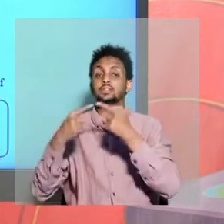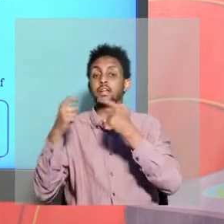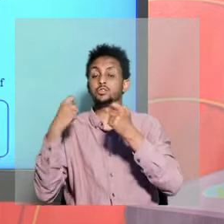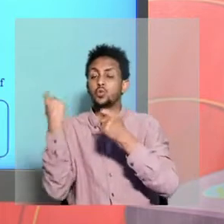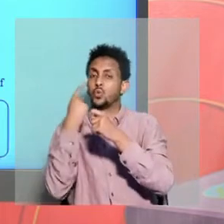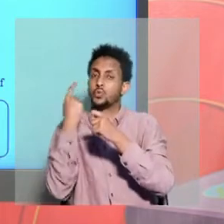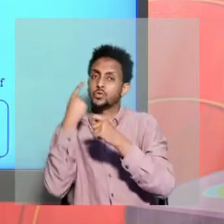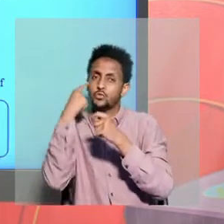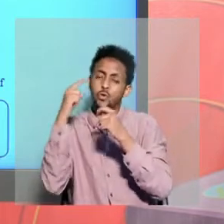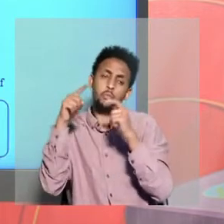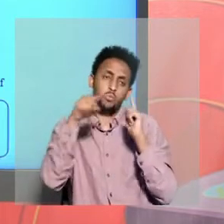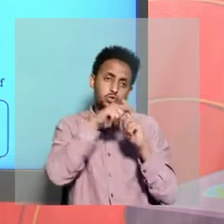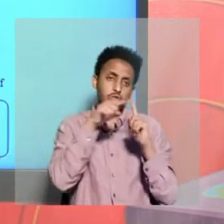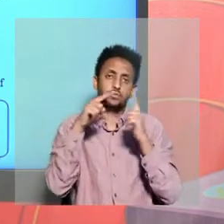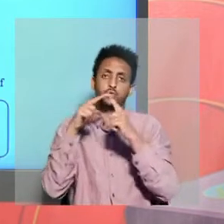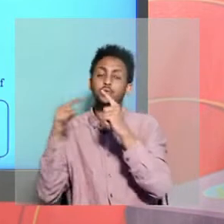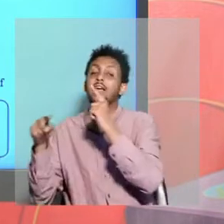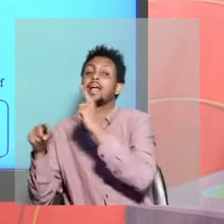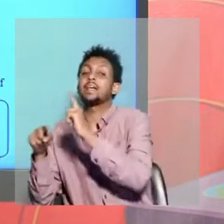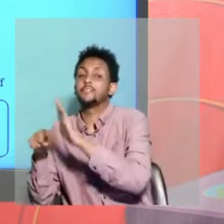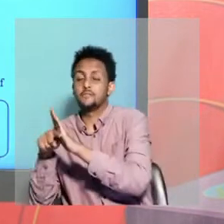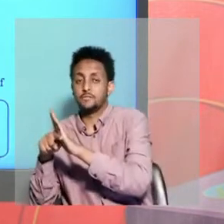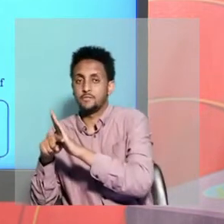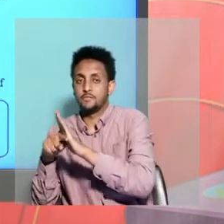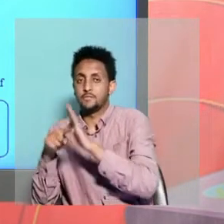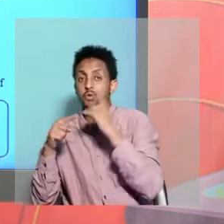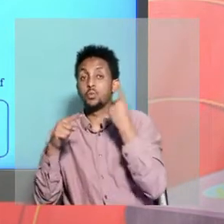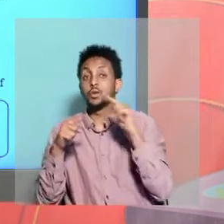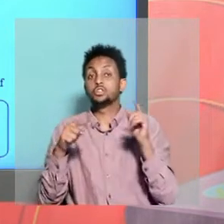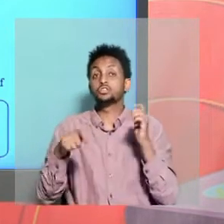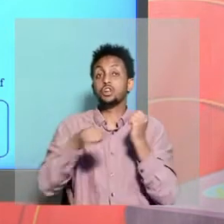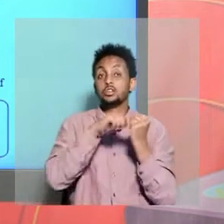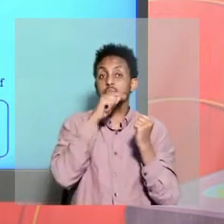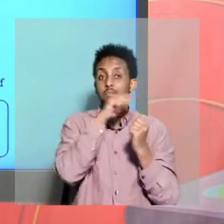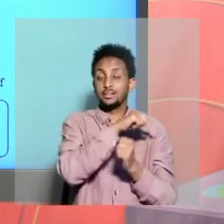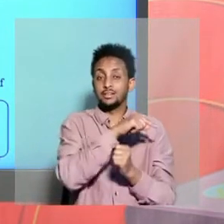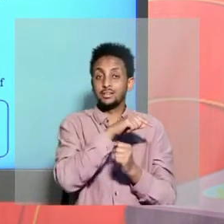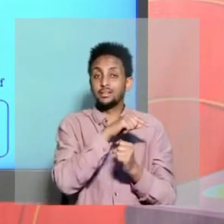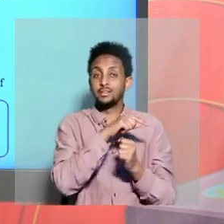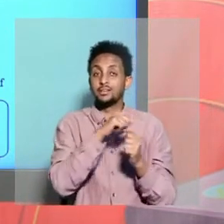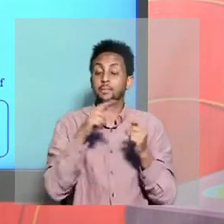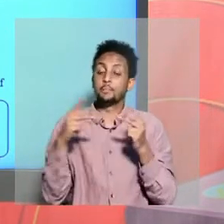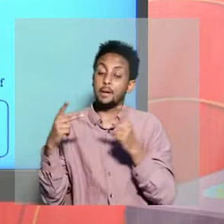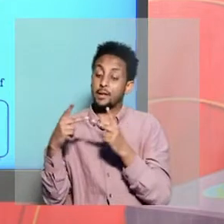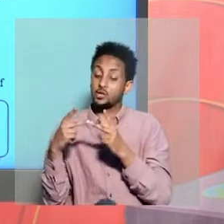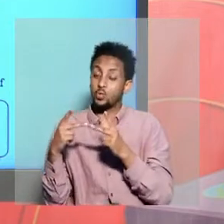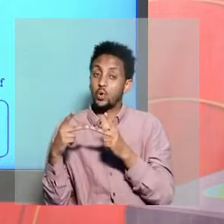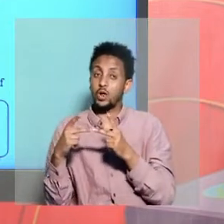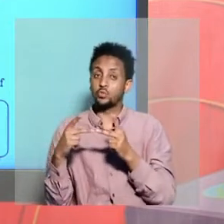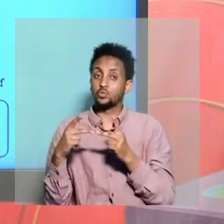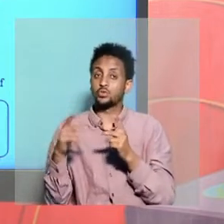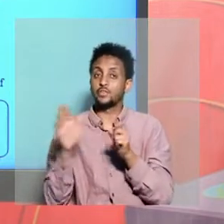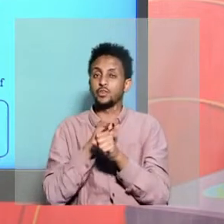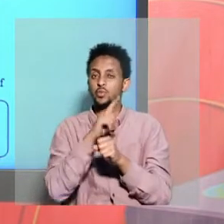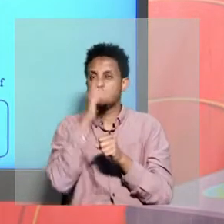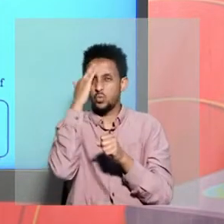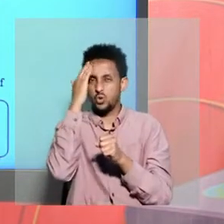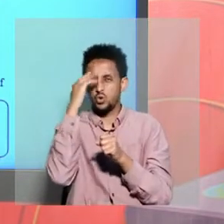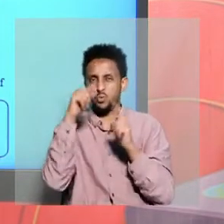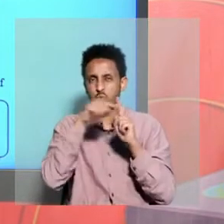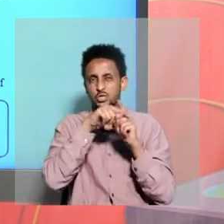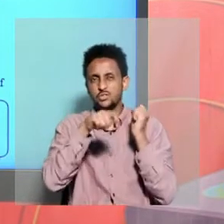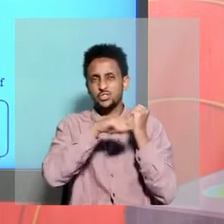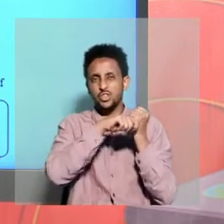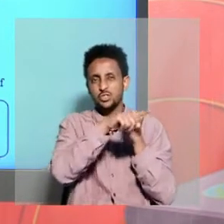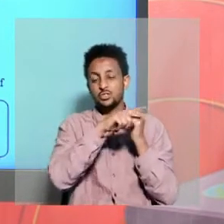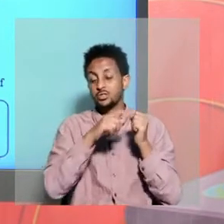is always from positive to negative. And if you launch the charged particles perpendicular to the field, we know that positive